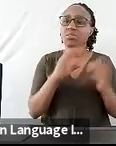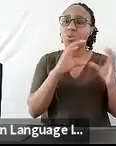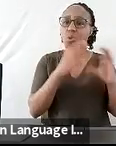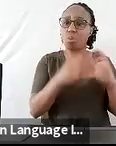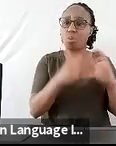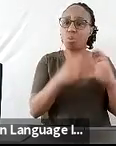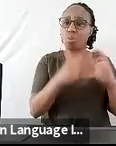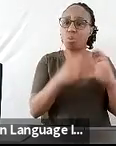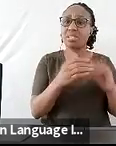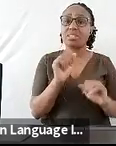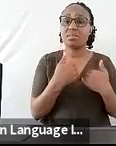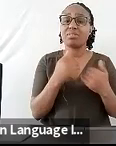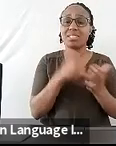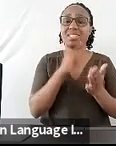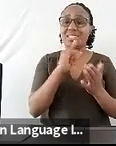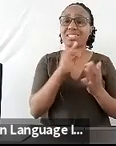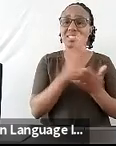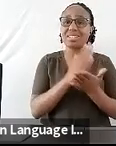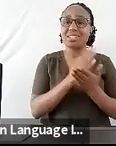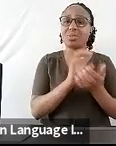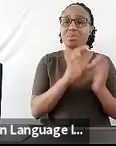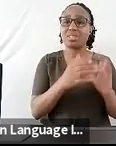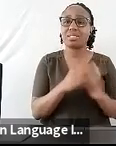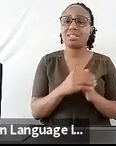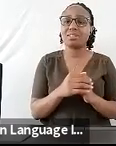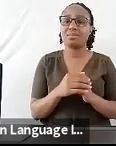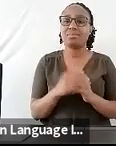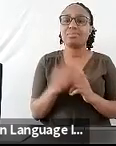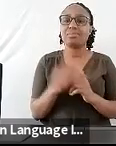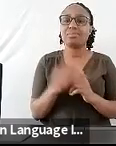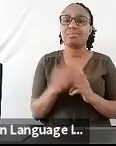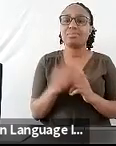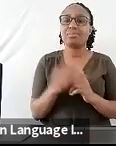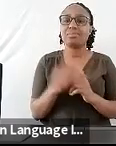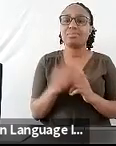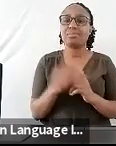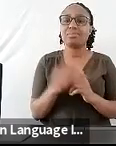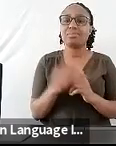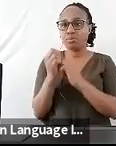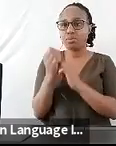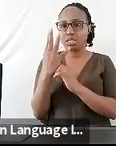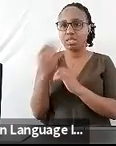I'll add two anecdotes. So in 2014, I was backpacking through, I took a solo trip